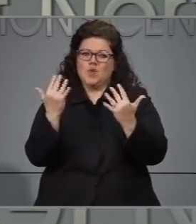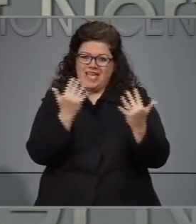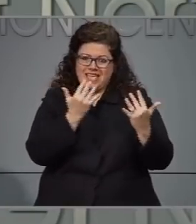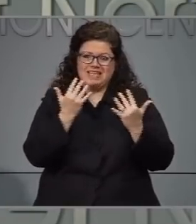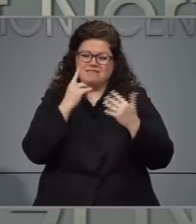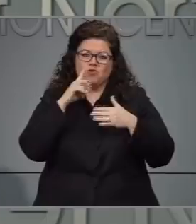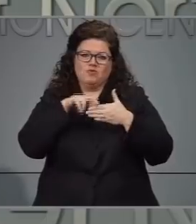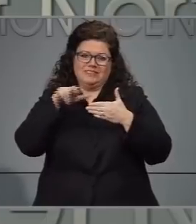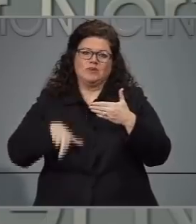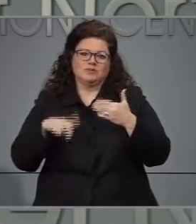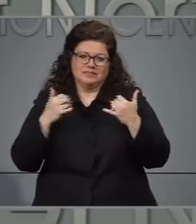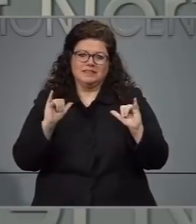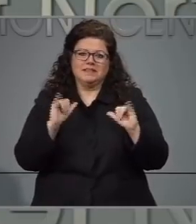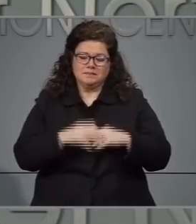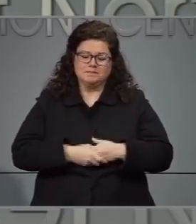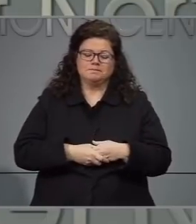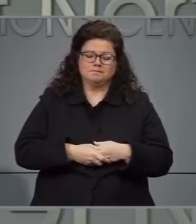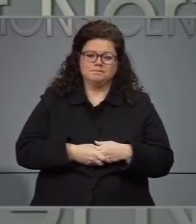samples pending.